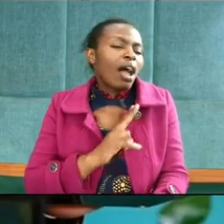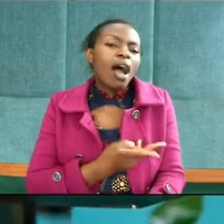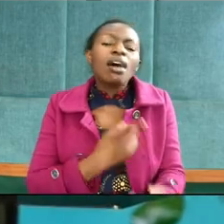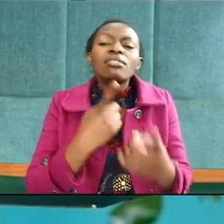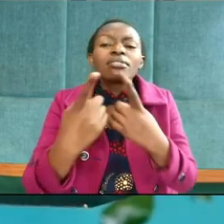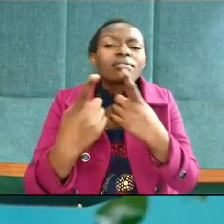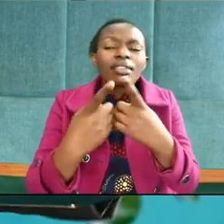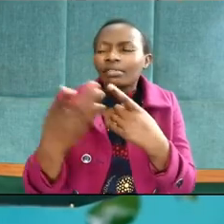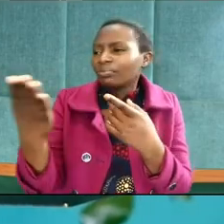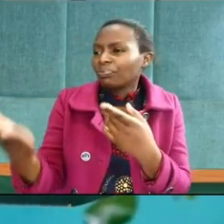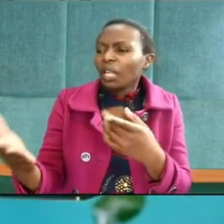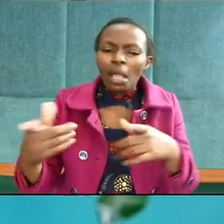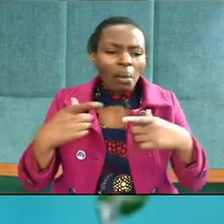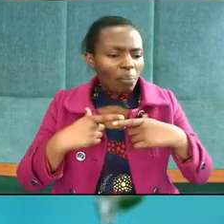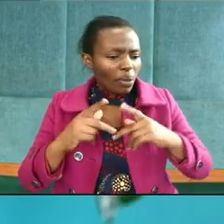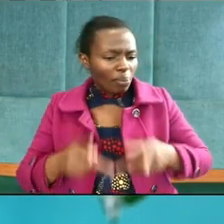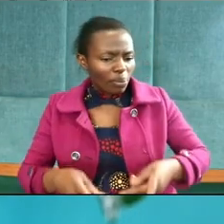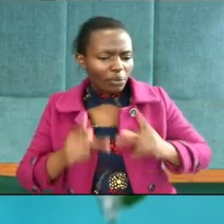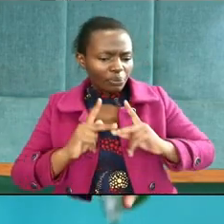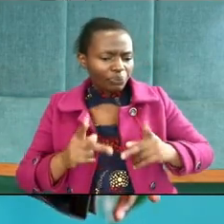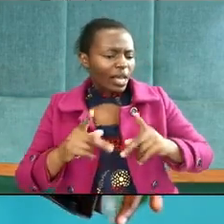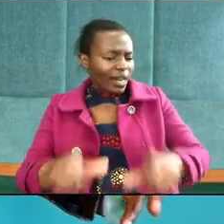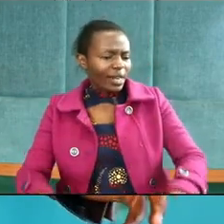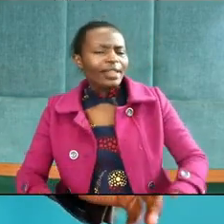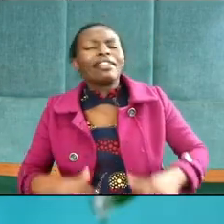are living together,